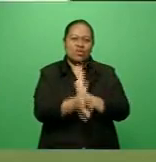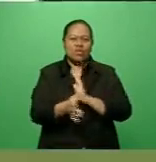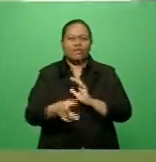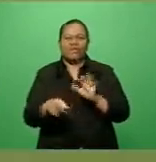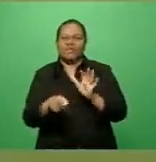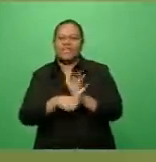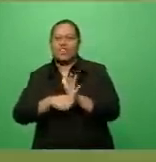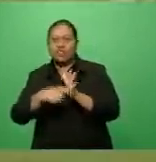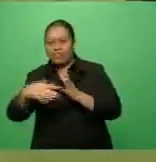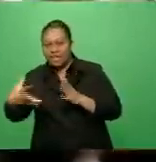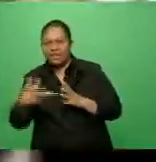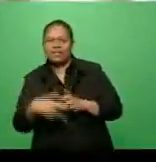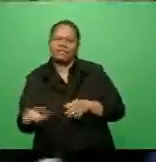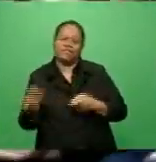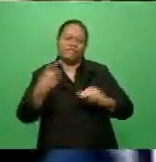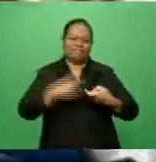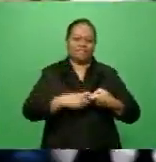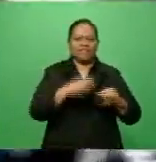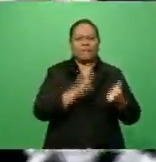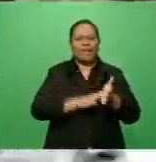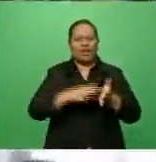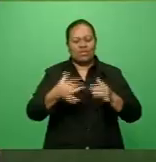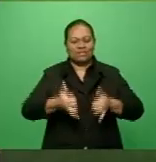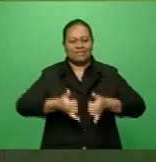Rupeni Ravonu for the Melrose Cup campaign.